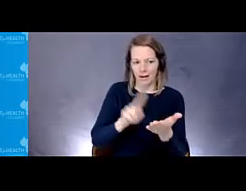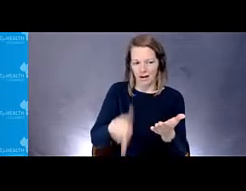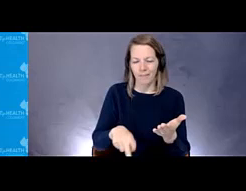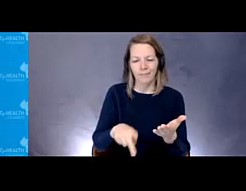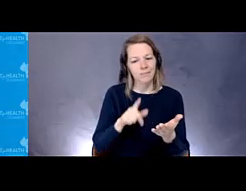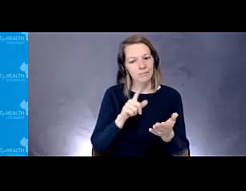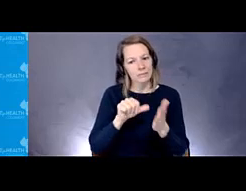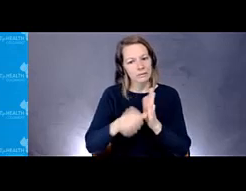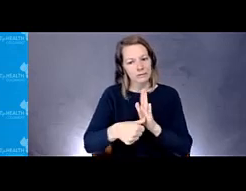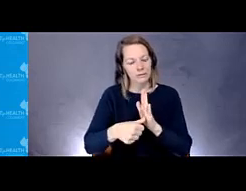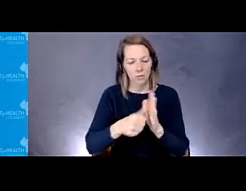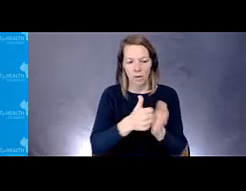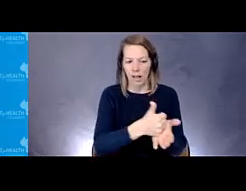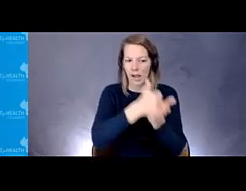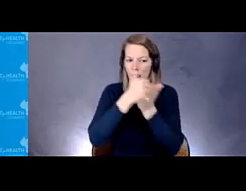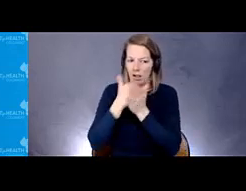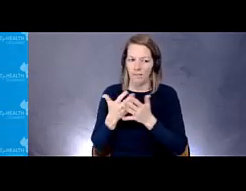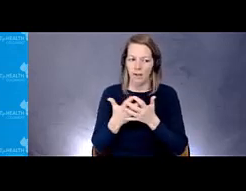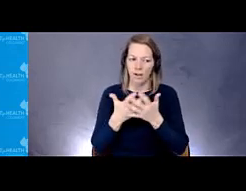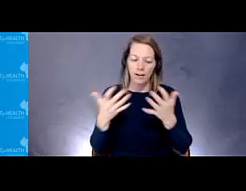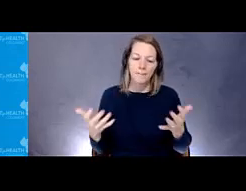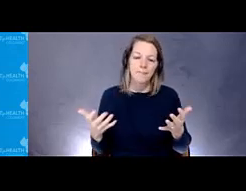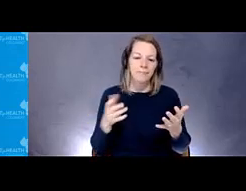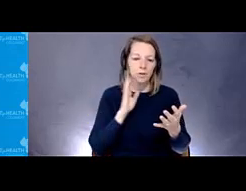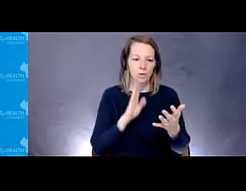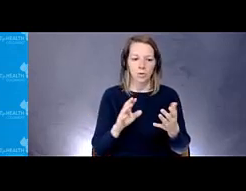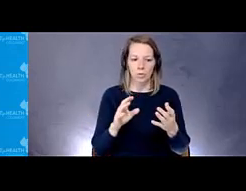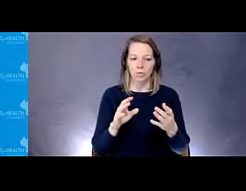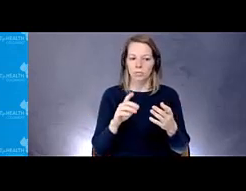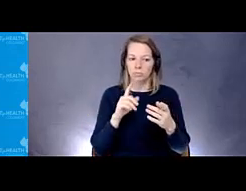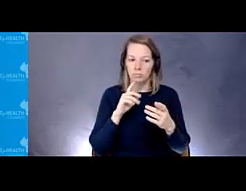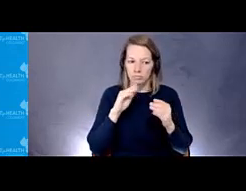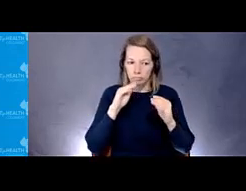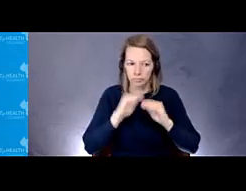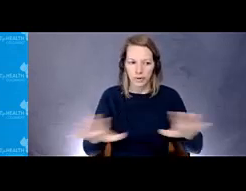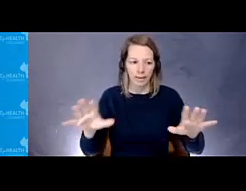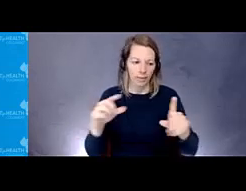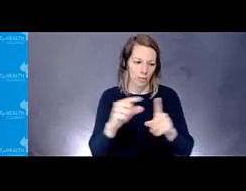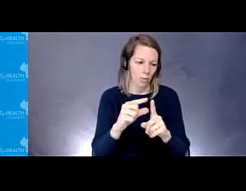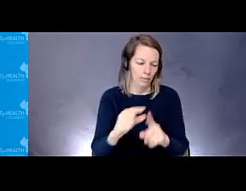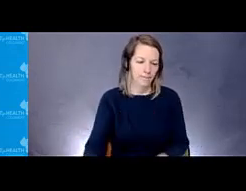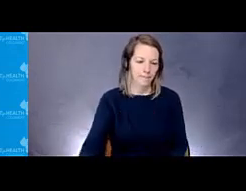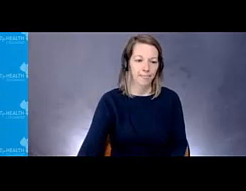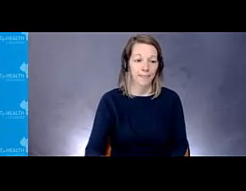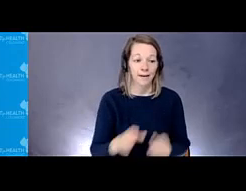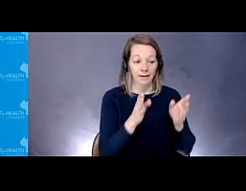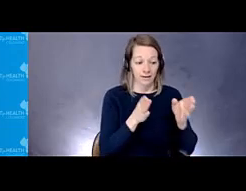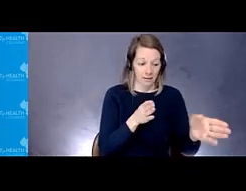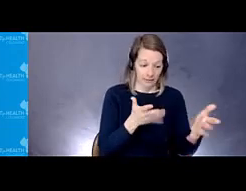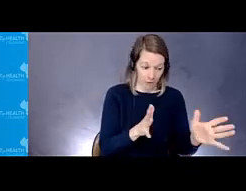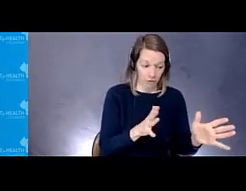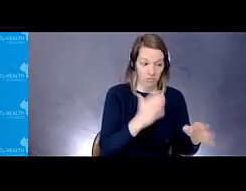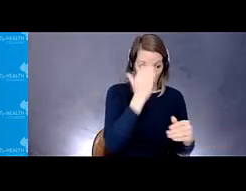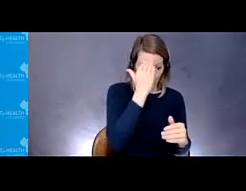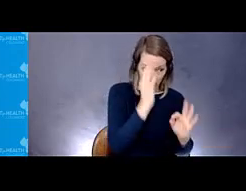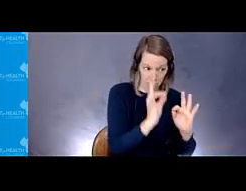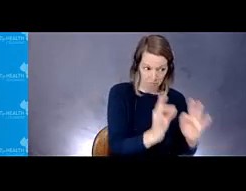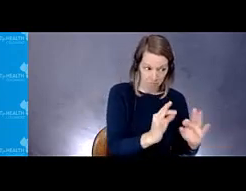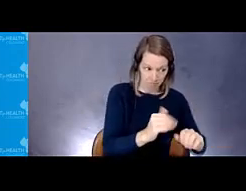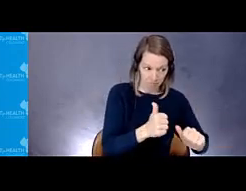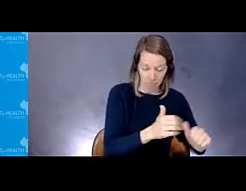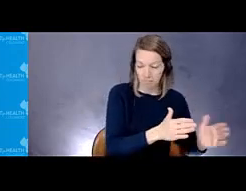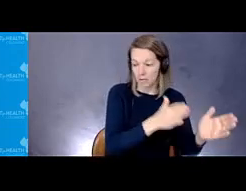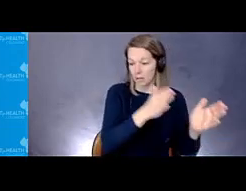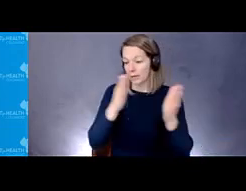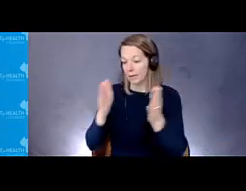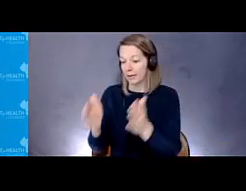to be a really huge help in getting the word out effectively. On the other side of it, once we've created some awareness about how to